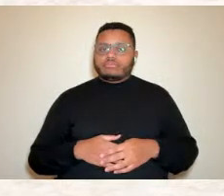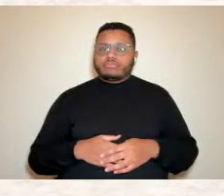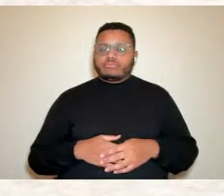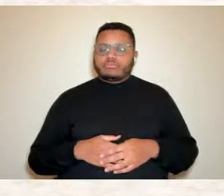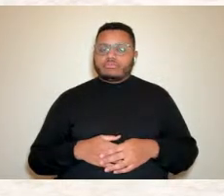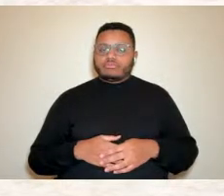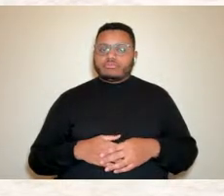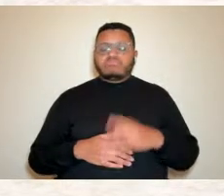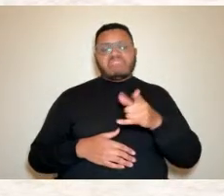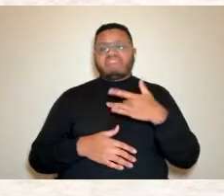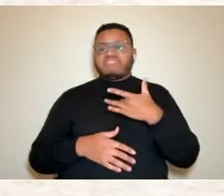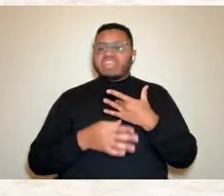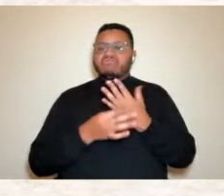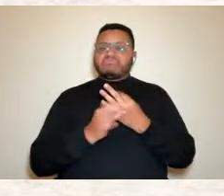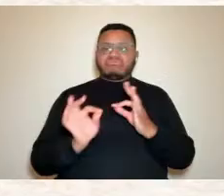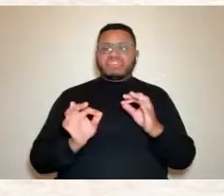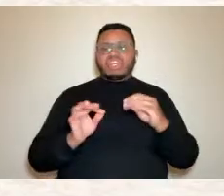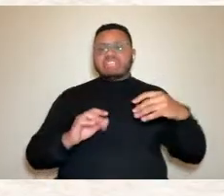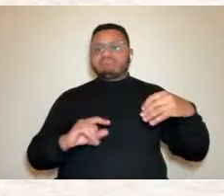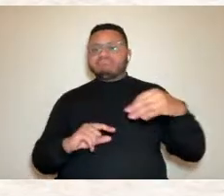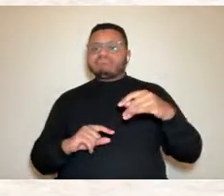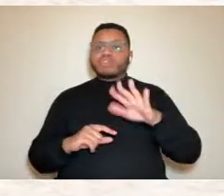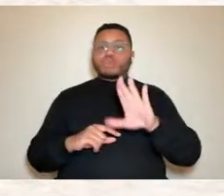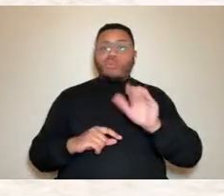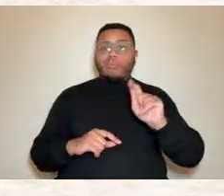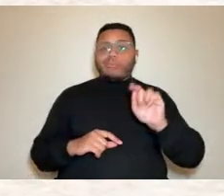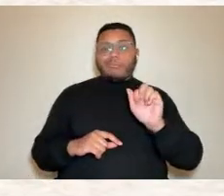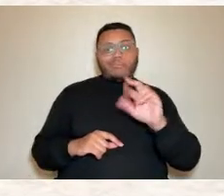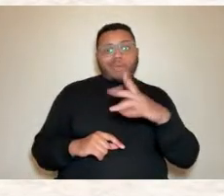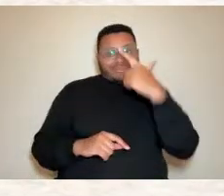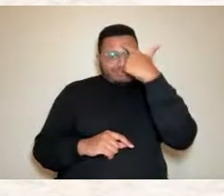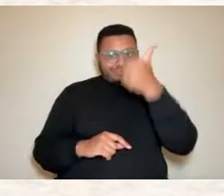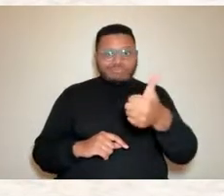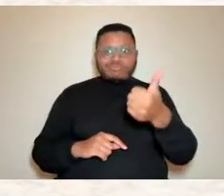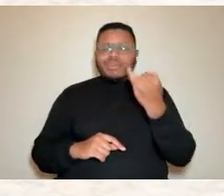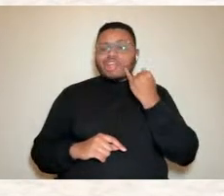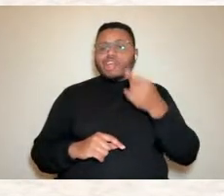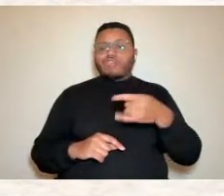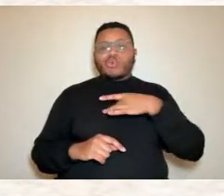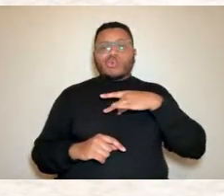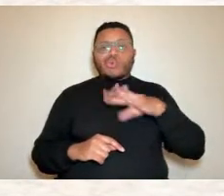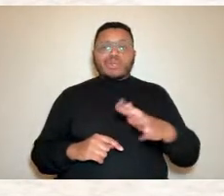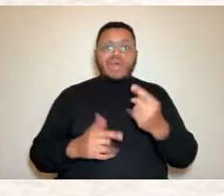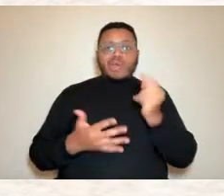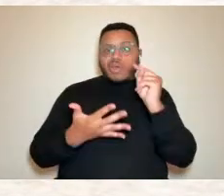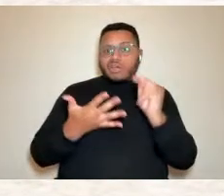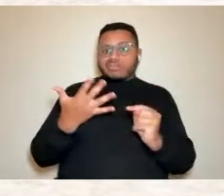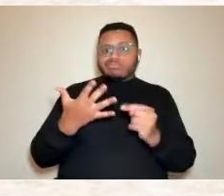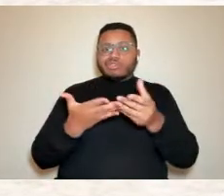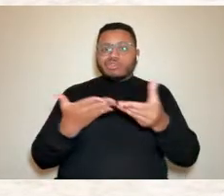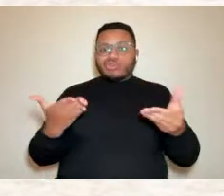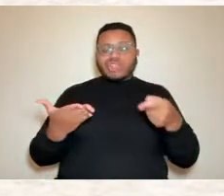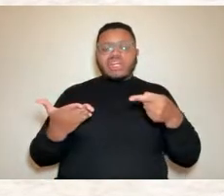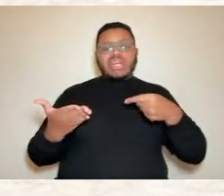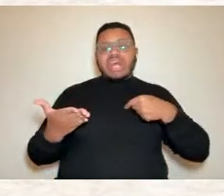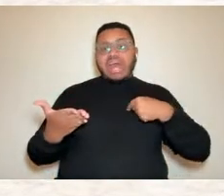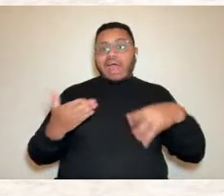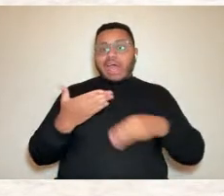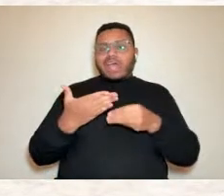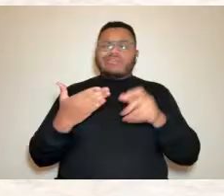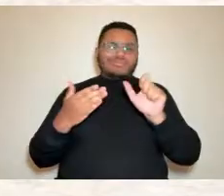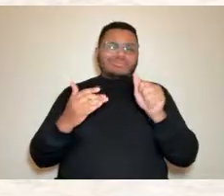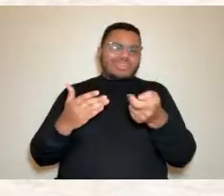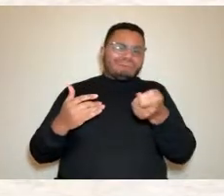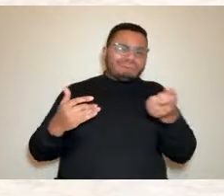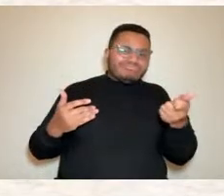And feel free to season your batter however you see fit. If you don't like an ingredient that I added, you can absolutely take it out. And